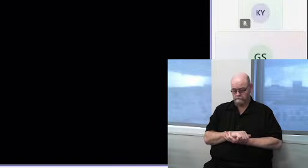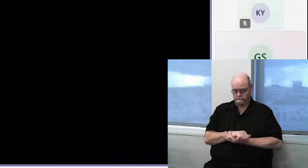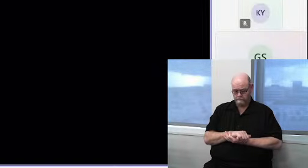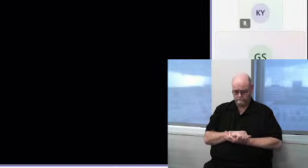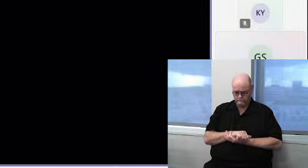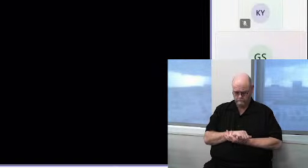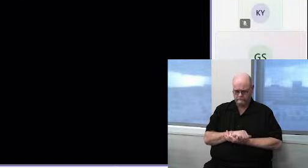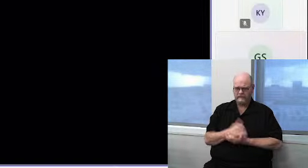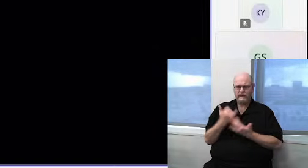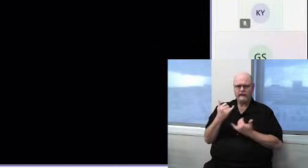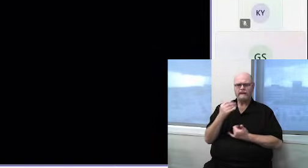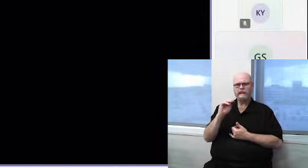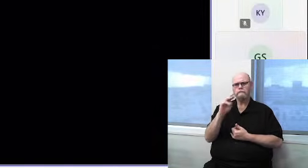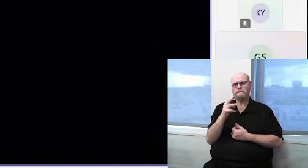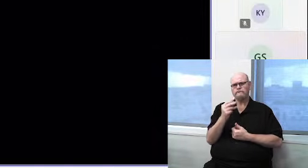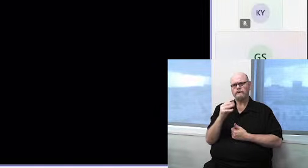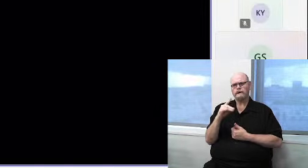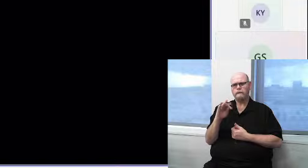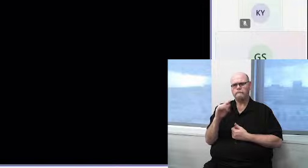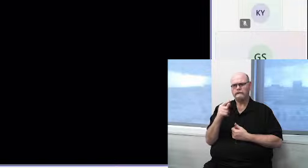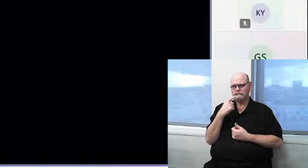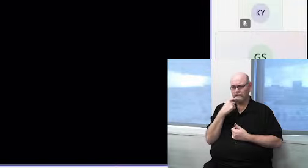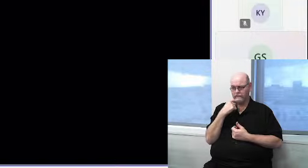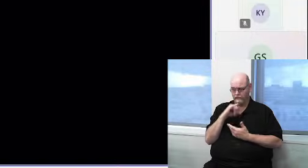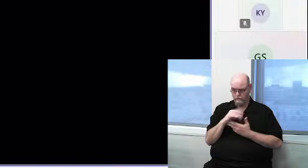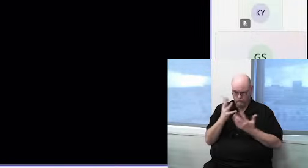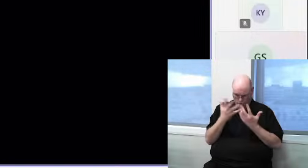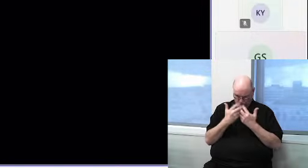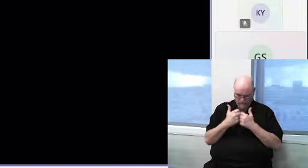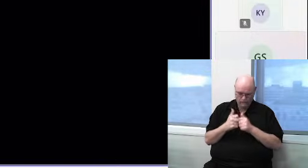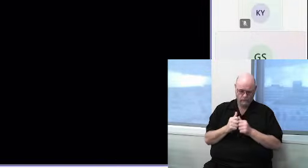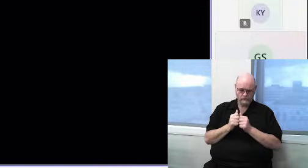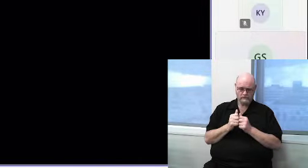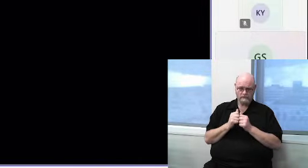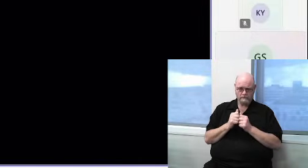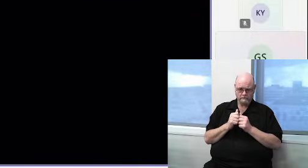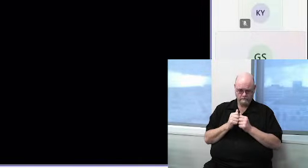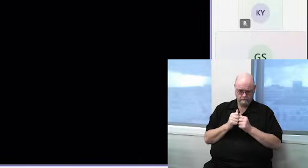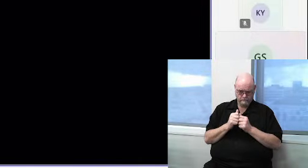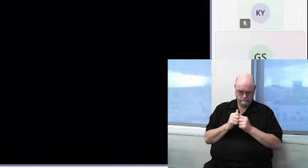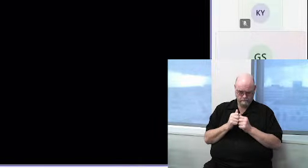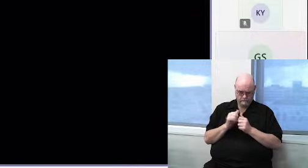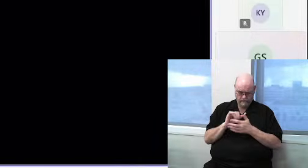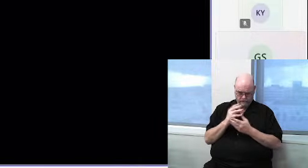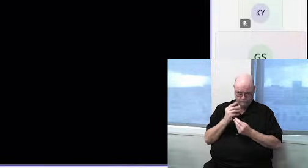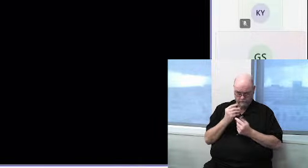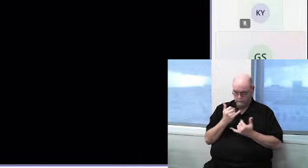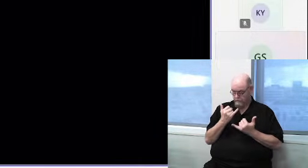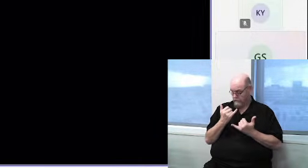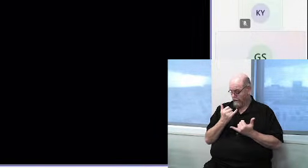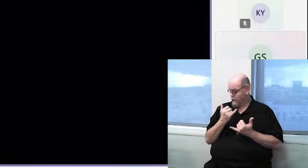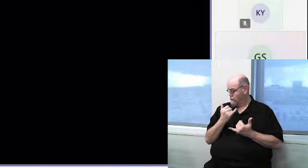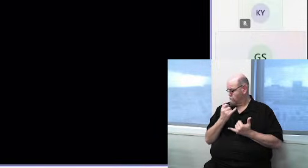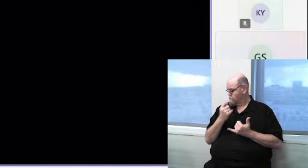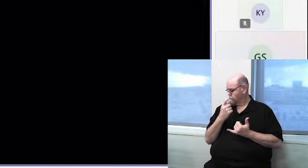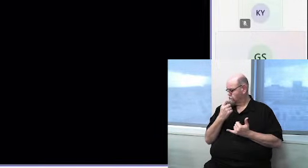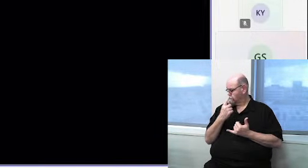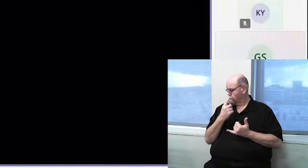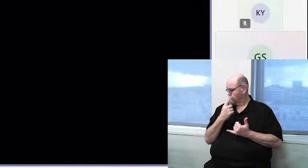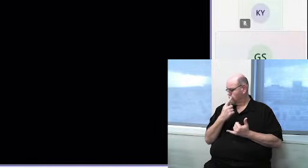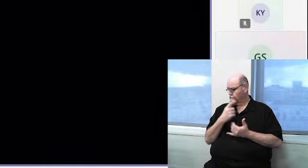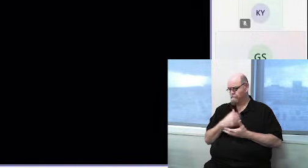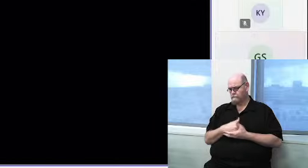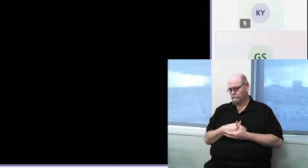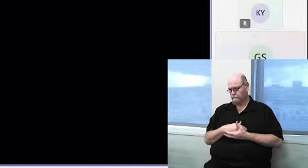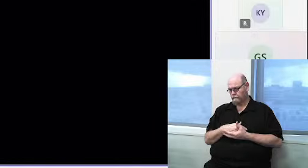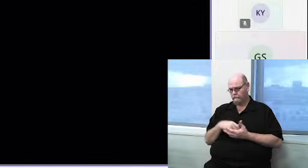so now after Mr. Hempling raised that, you are working on putting together those materials. What do you mean now? I